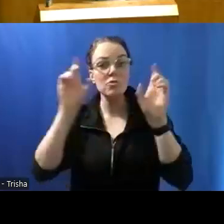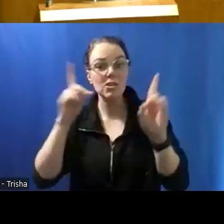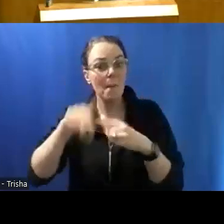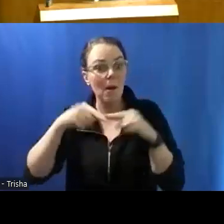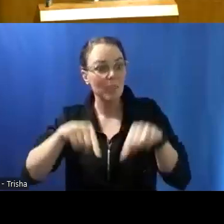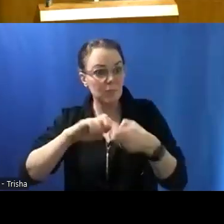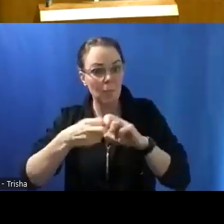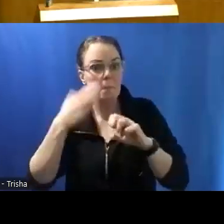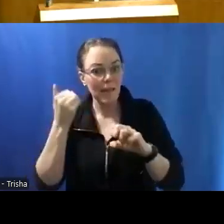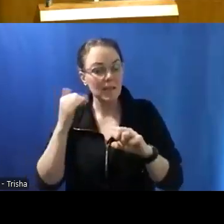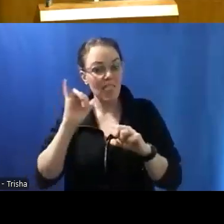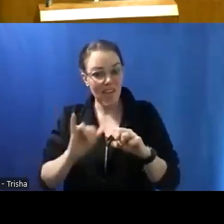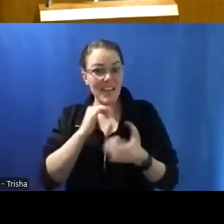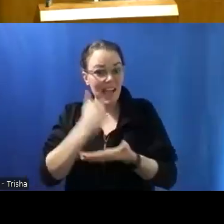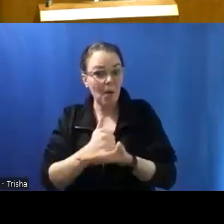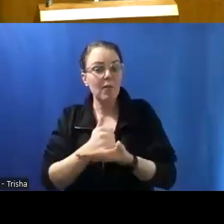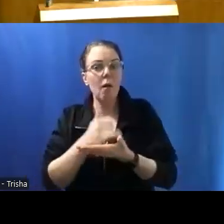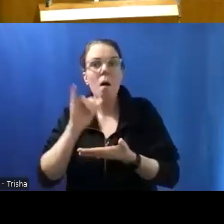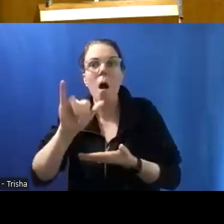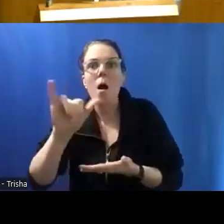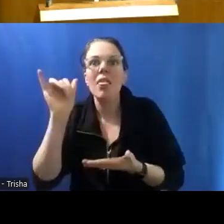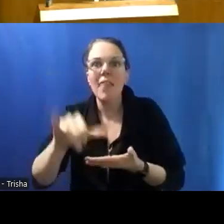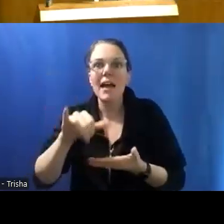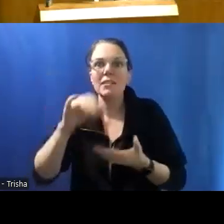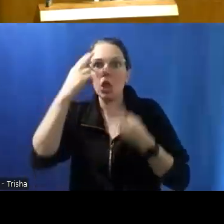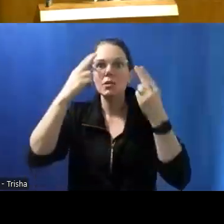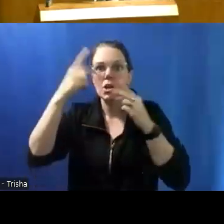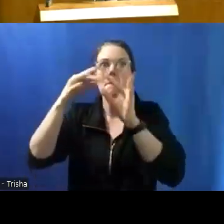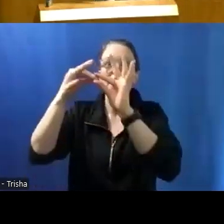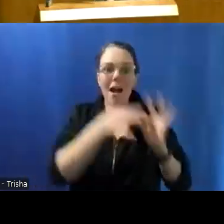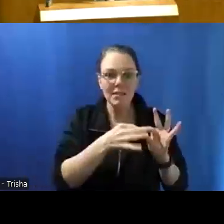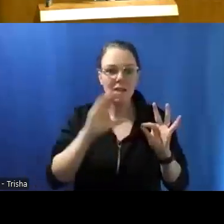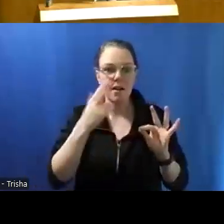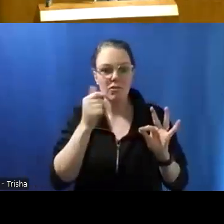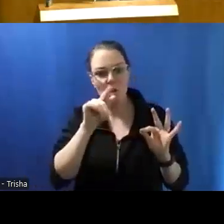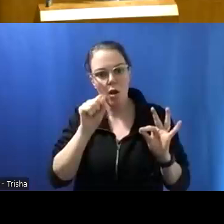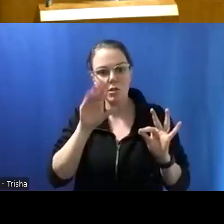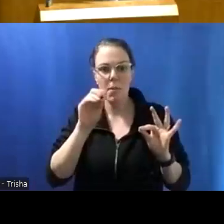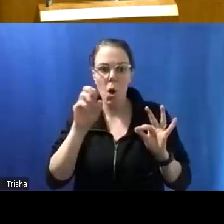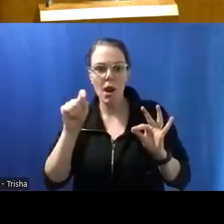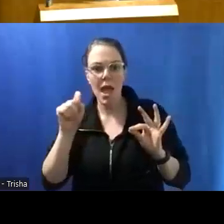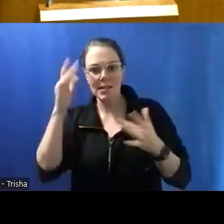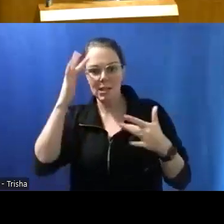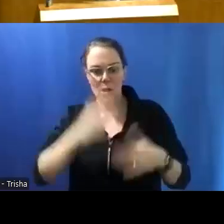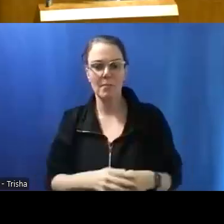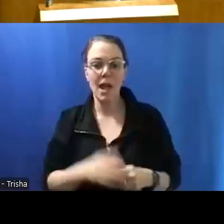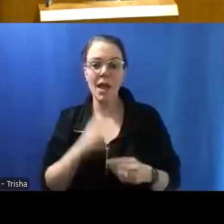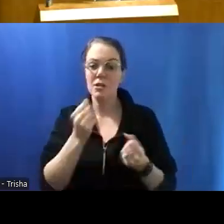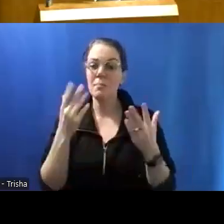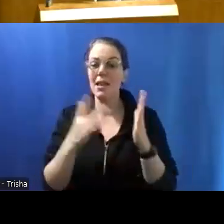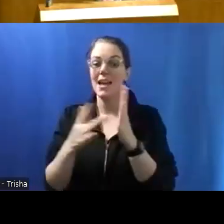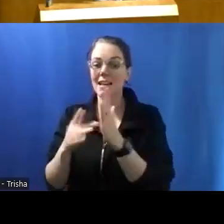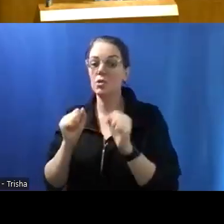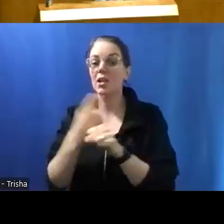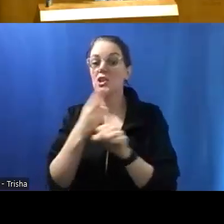problem, because that's very helpful to people. And there are a number of other behavioral techniques that people can use to make the hallucinations go away if they